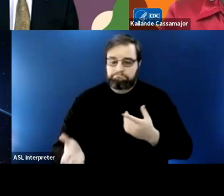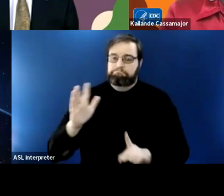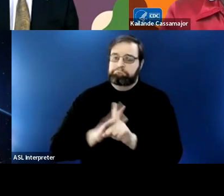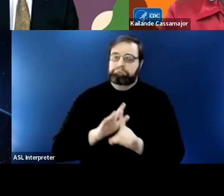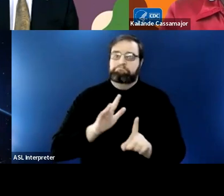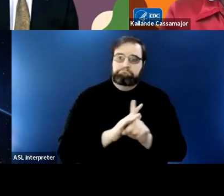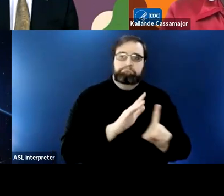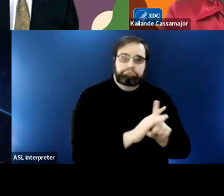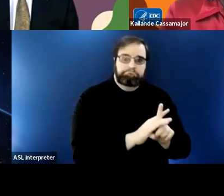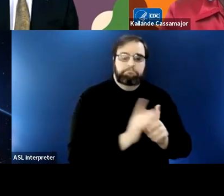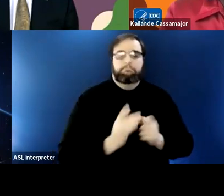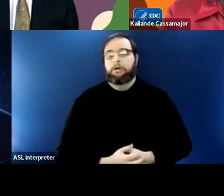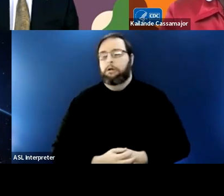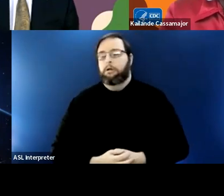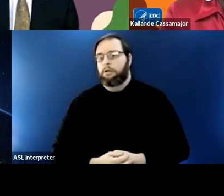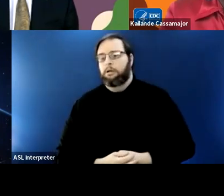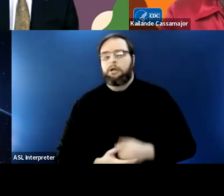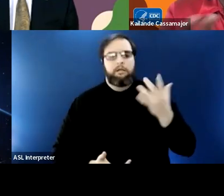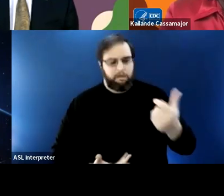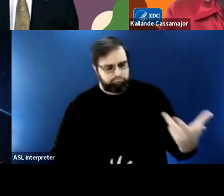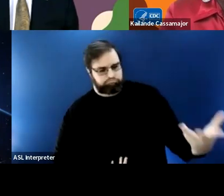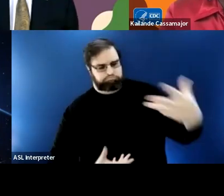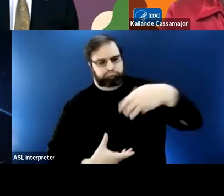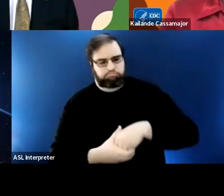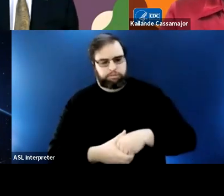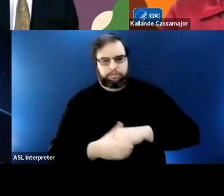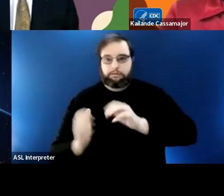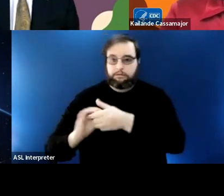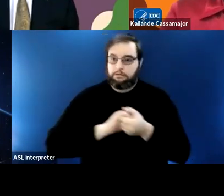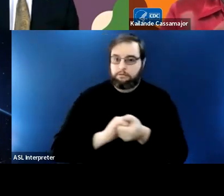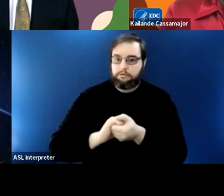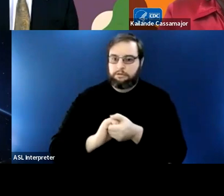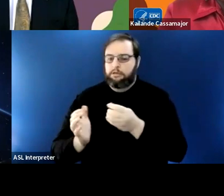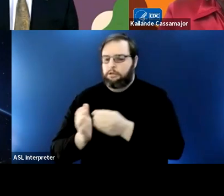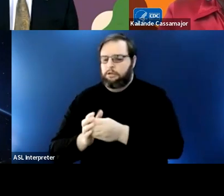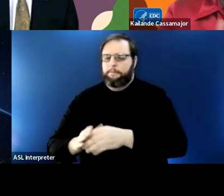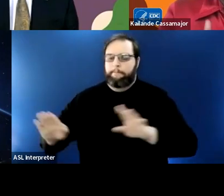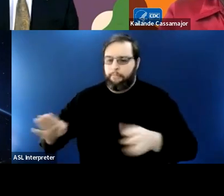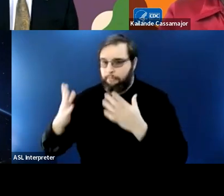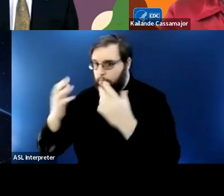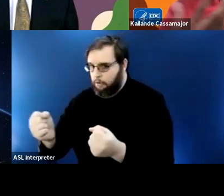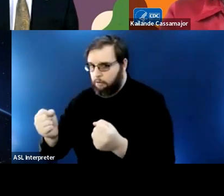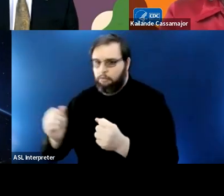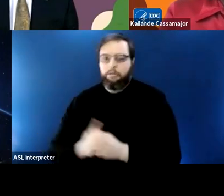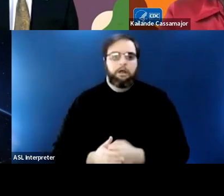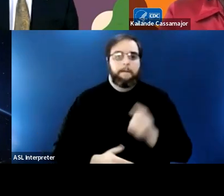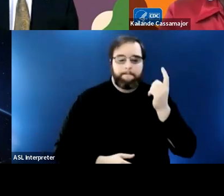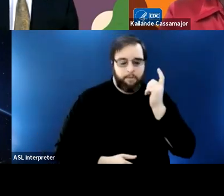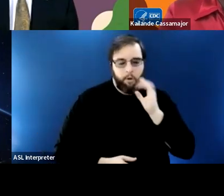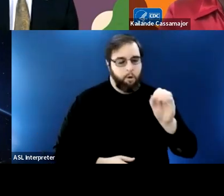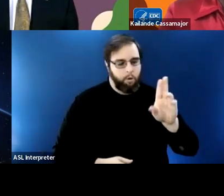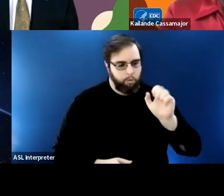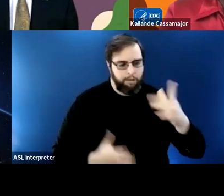that are tackled within this partnership are behavioral health, oral health, sickle cell disease, trauma,